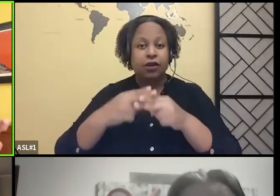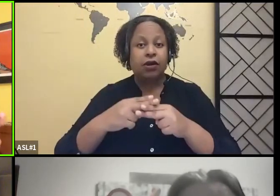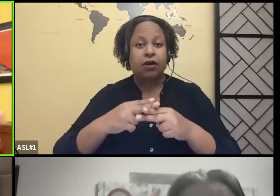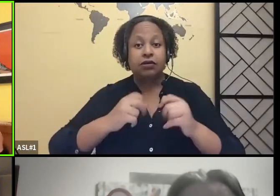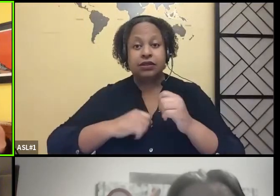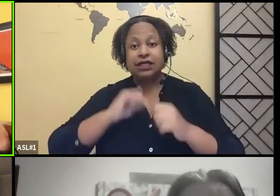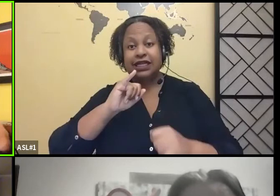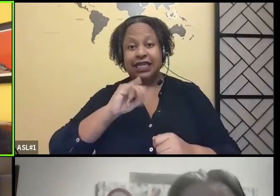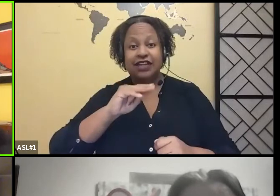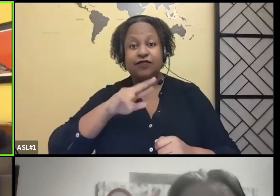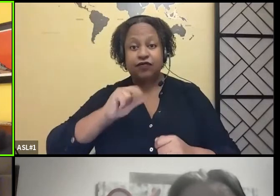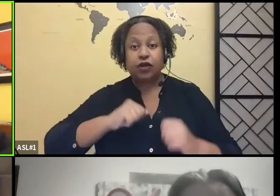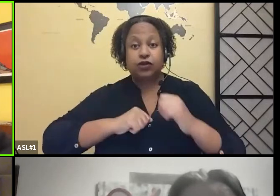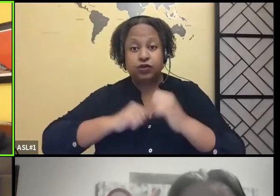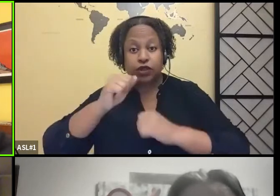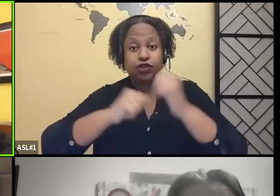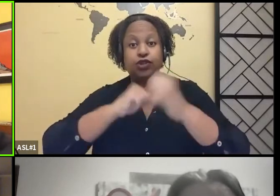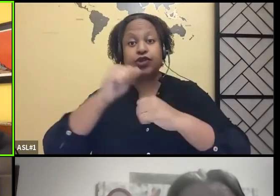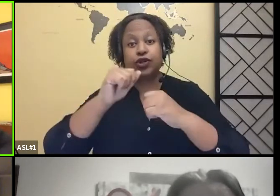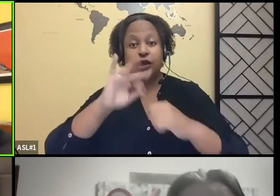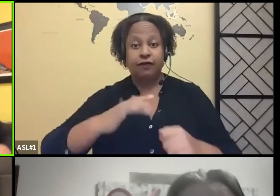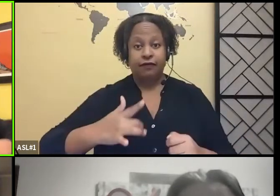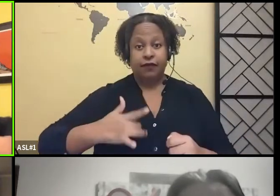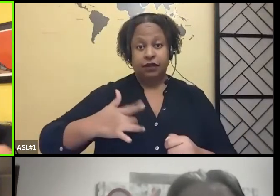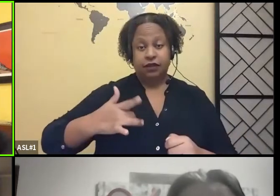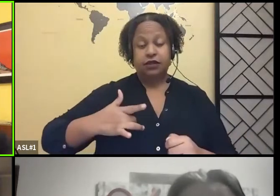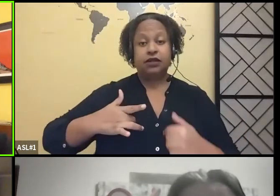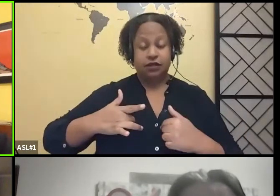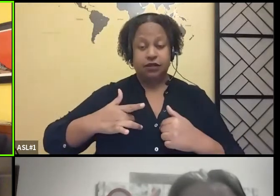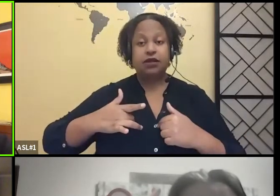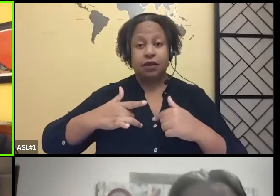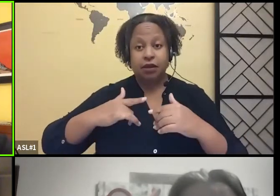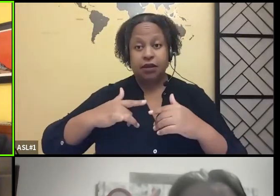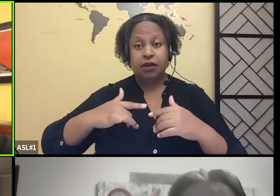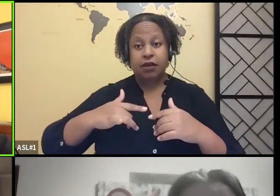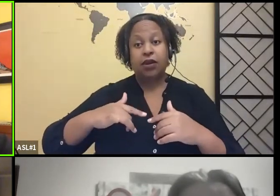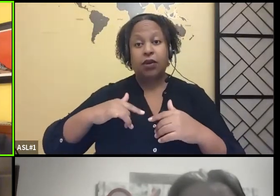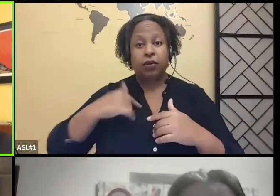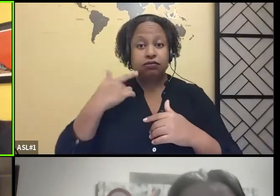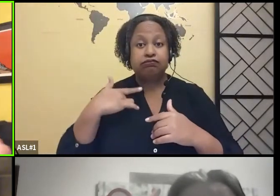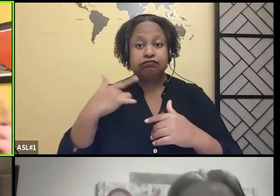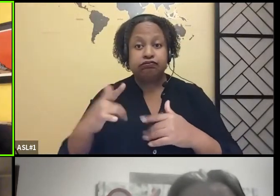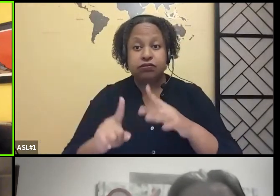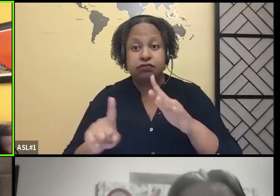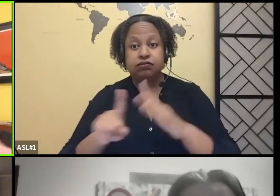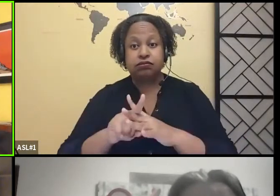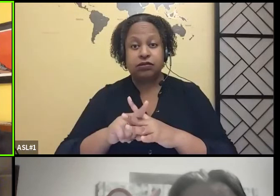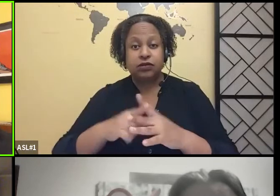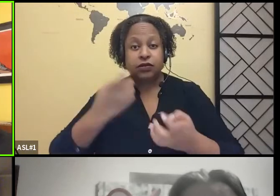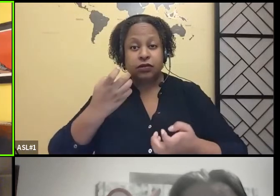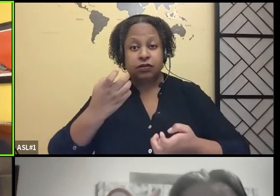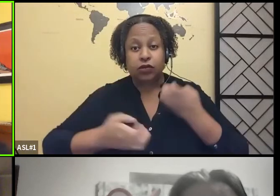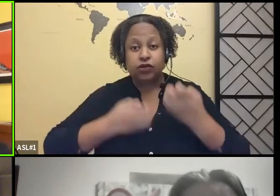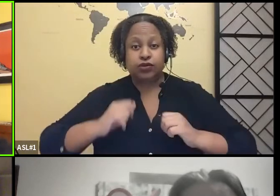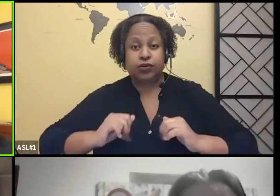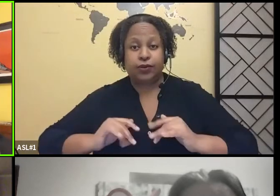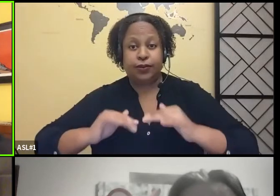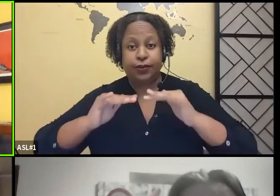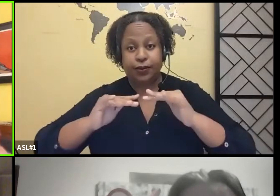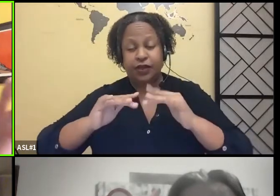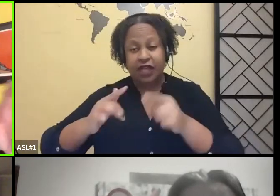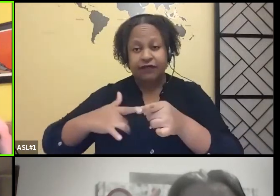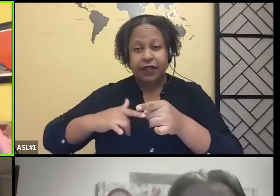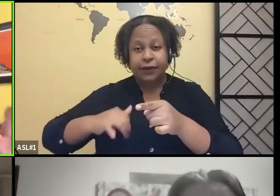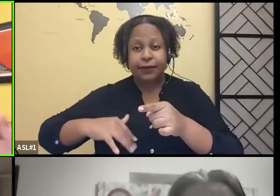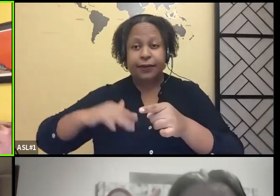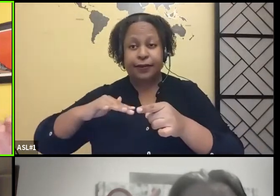traditions that accumulate in various places and times that are not exclusive for any this people or